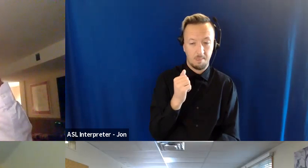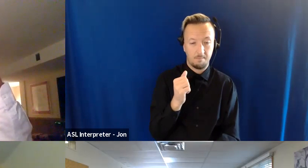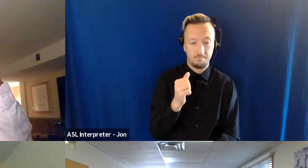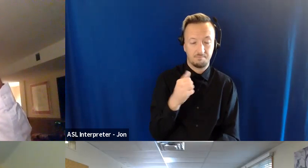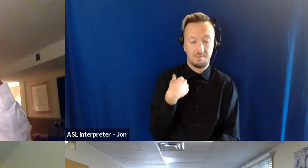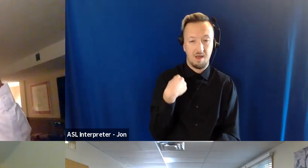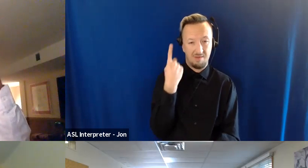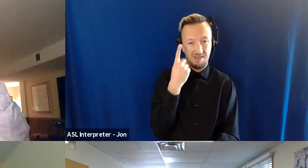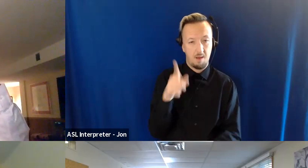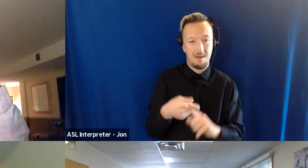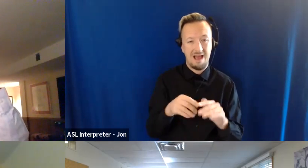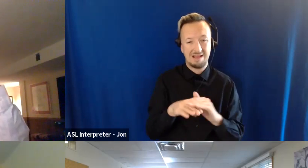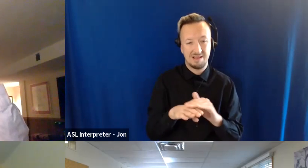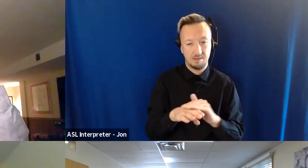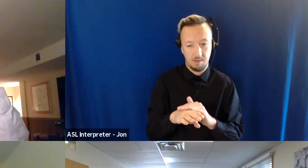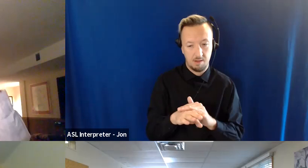accessibility,